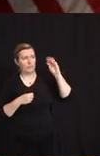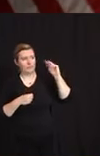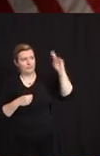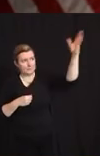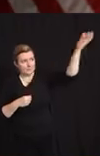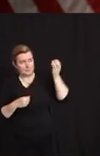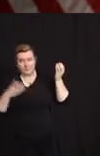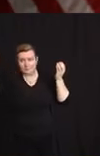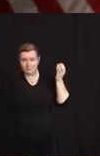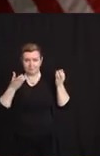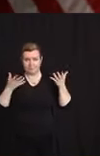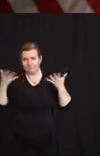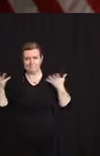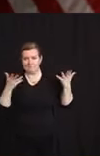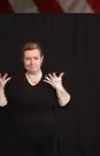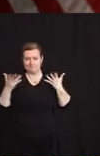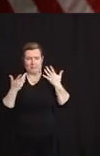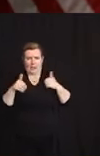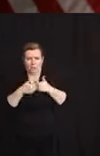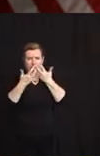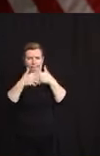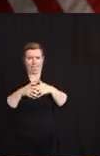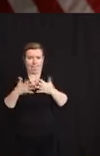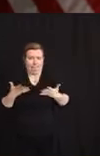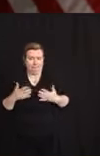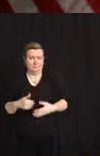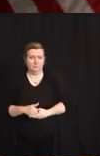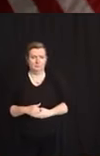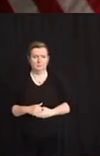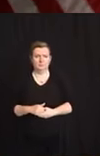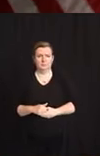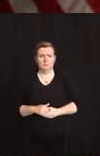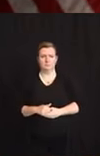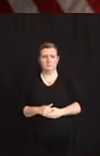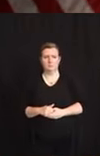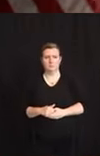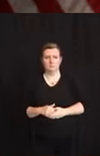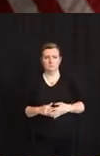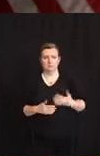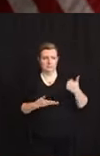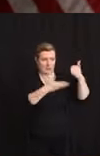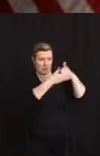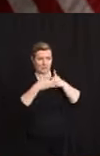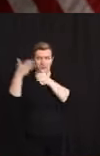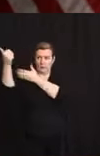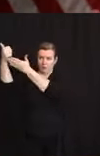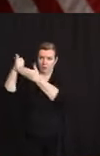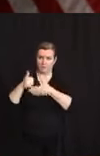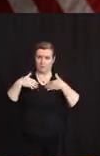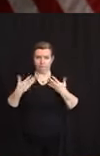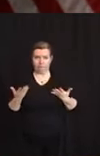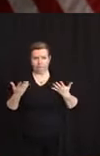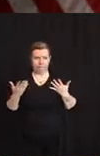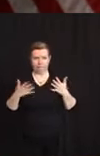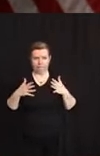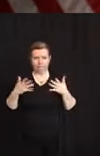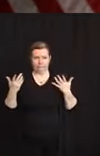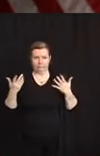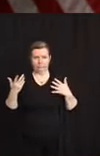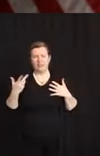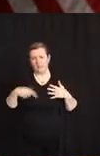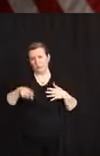first lever you pull and you get this, you're able to use those proceeds to pay this down, and or you can augment over here with something